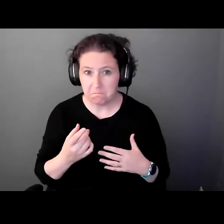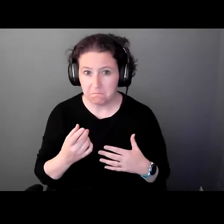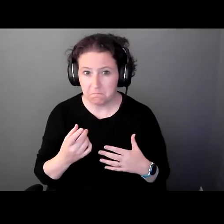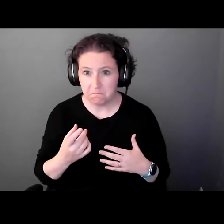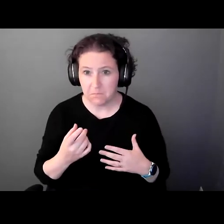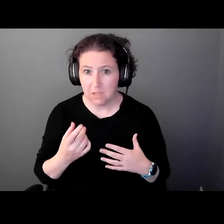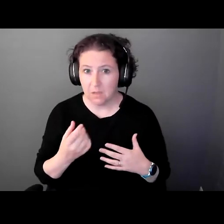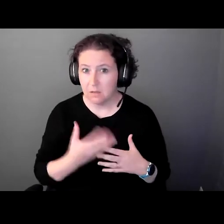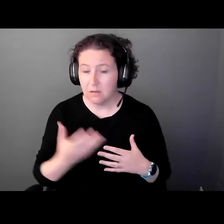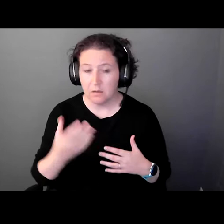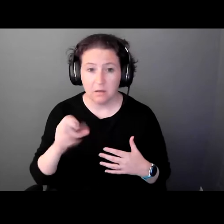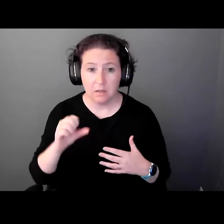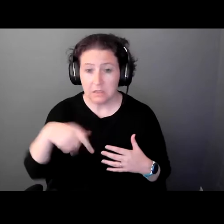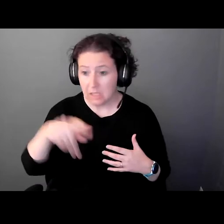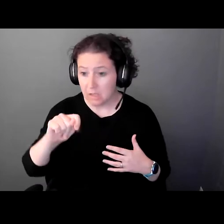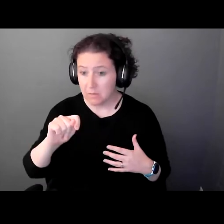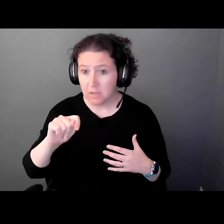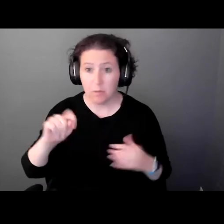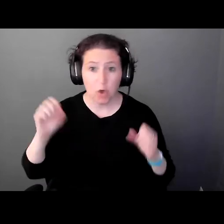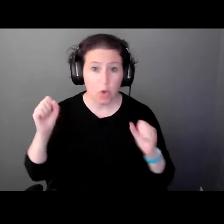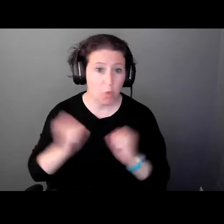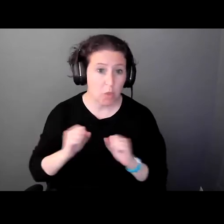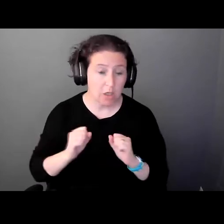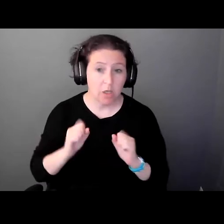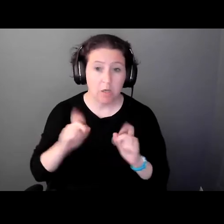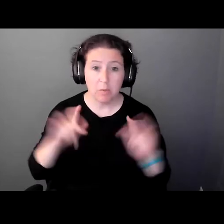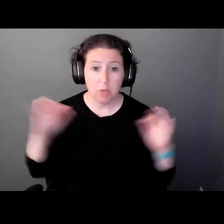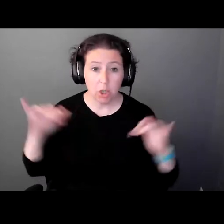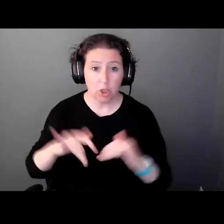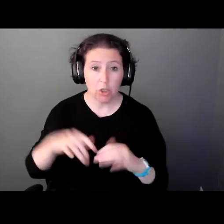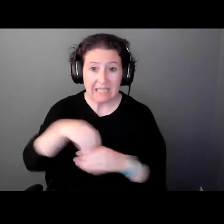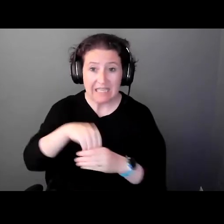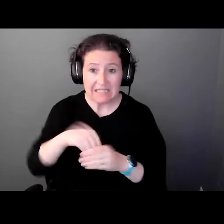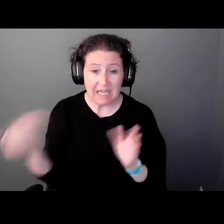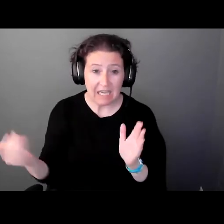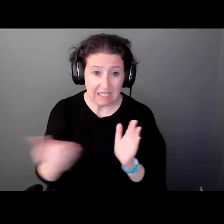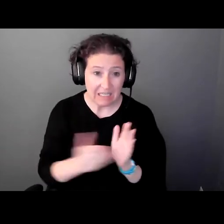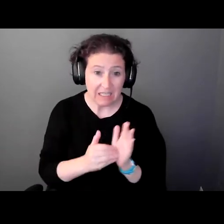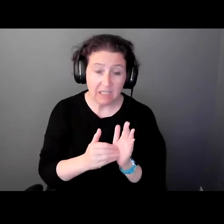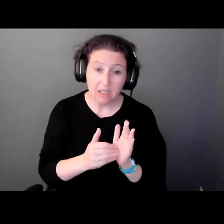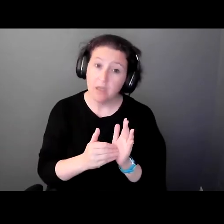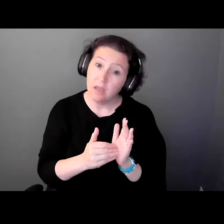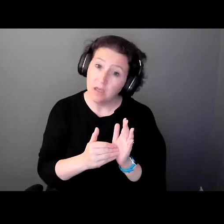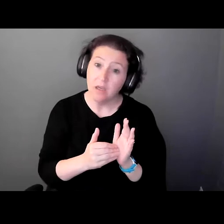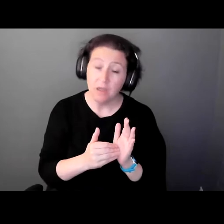September, or in winter, when people are crowded indoors again. I do know that by